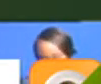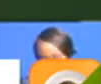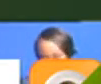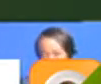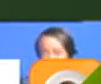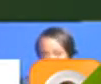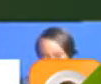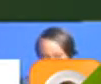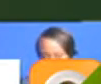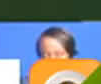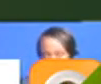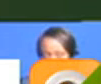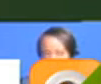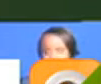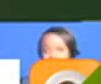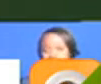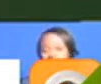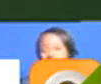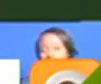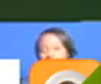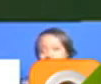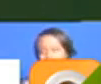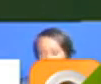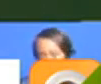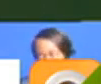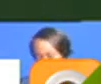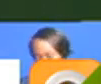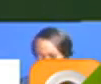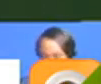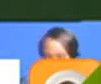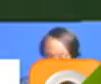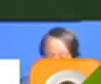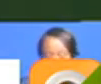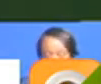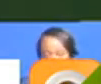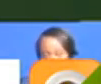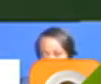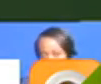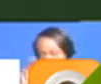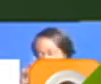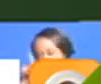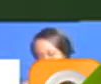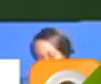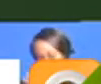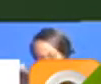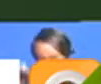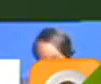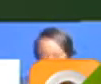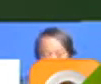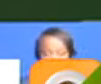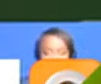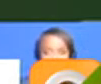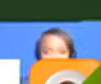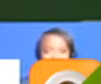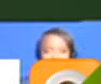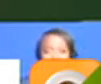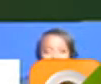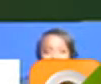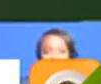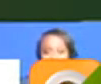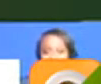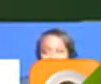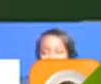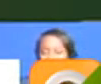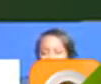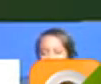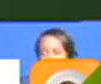We have senators who are here. We have members of parliament also who are here. Just for the record, we have